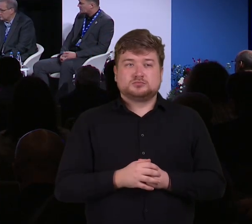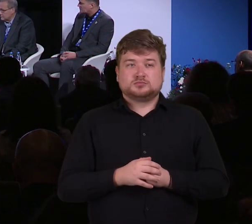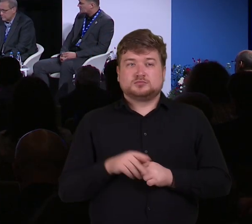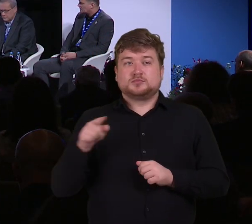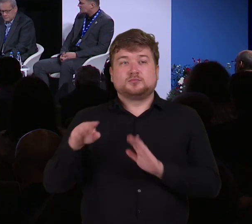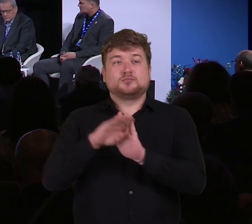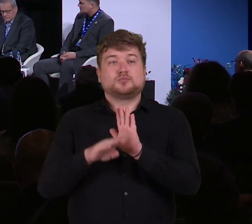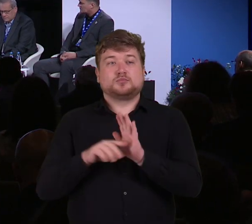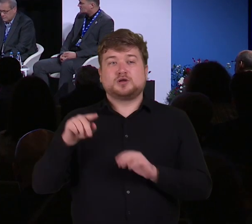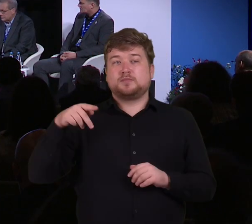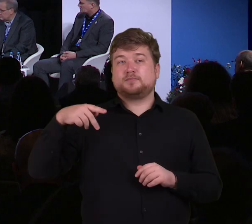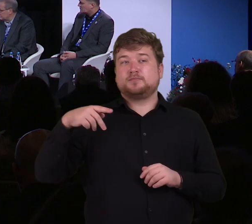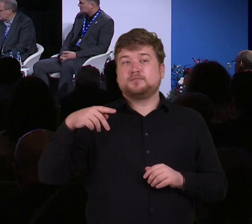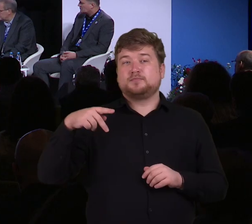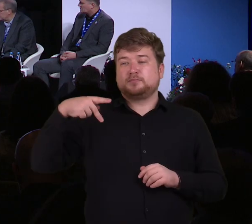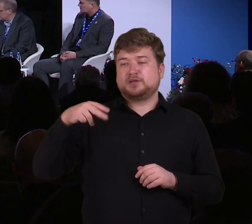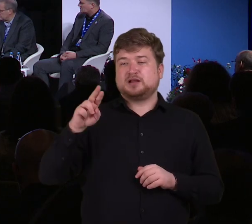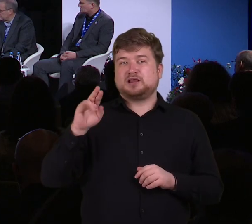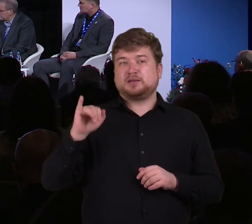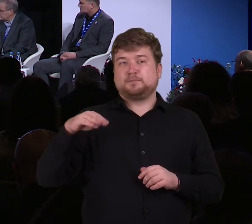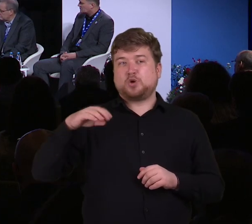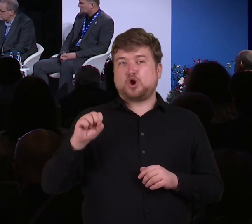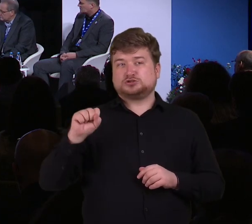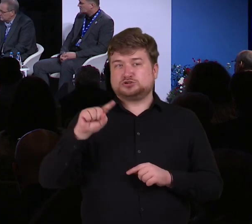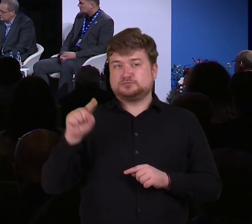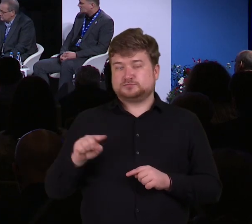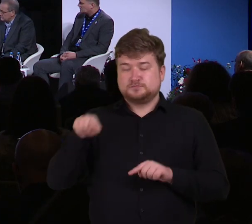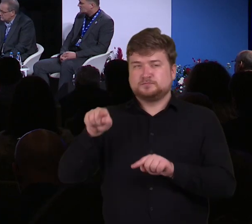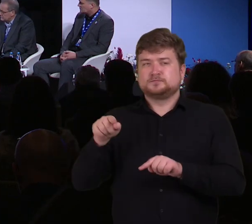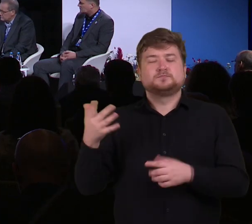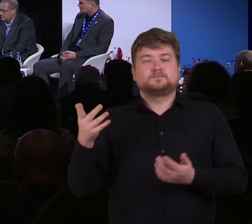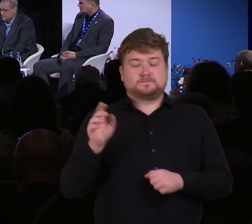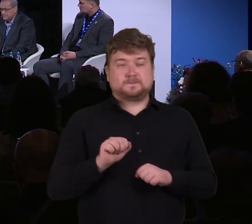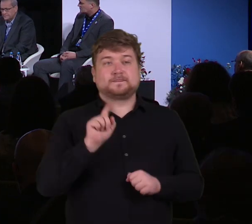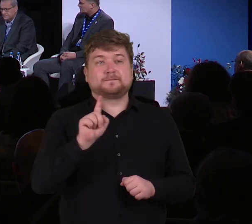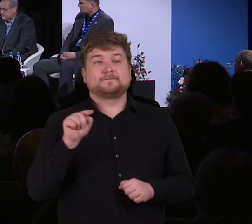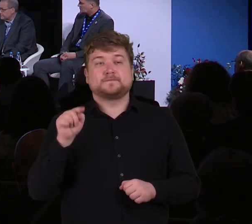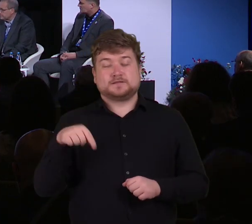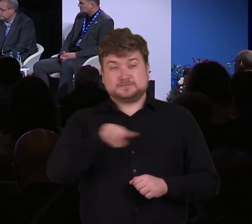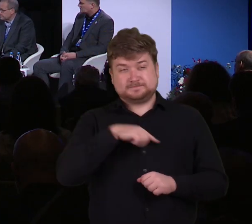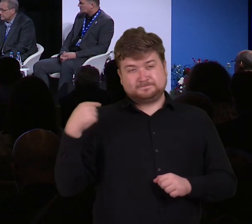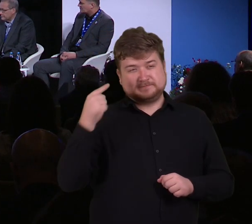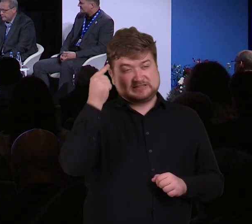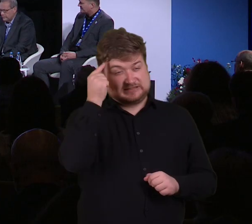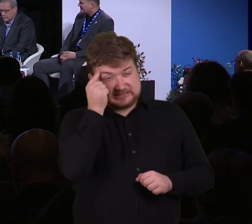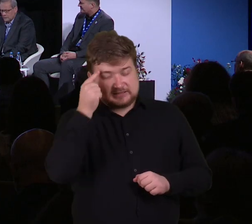I think that we should focus on this simplification and flexibility in the future. Same as we